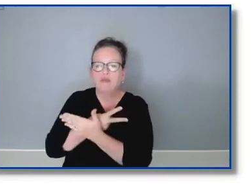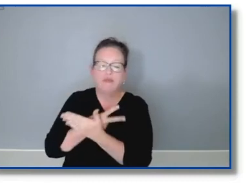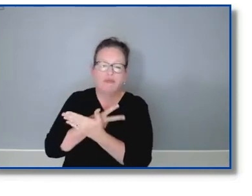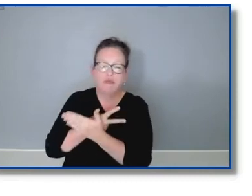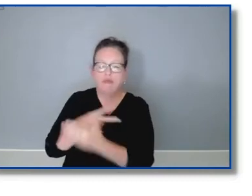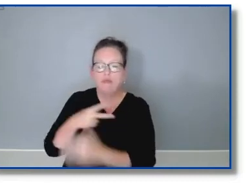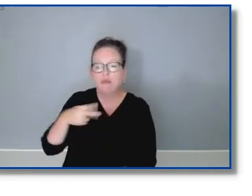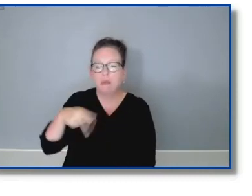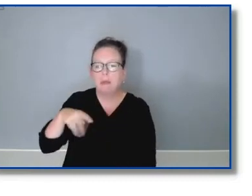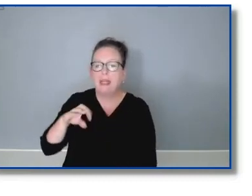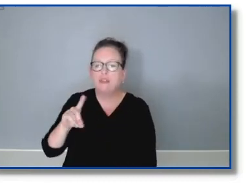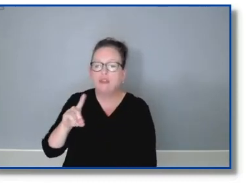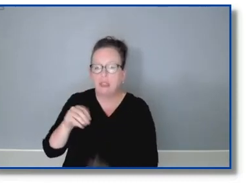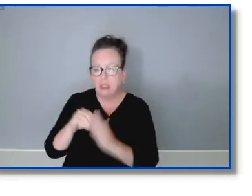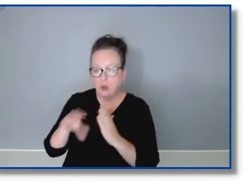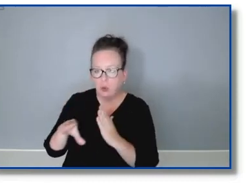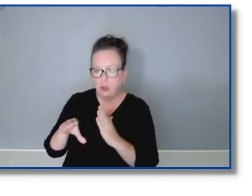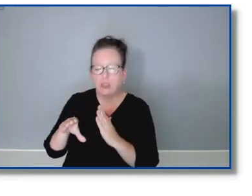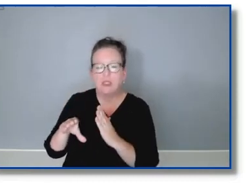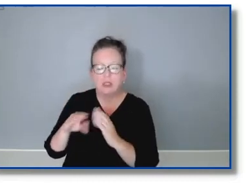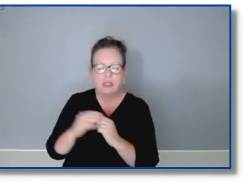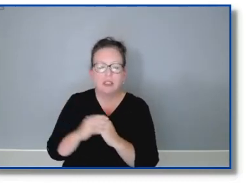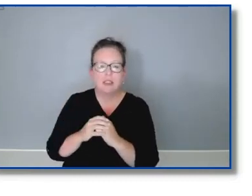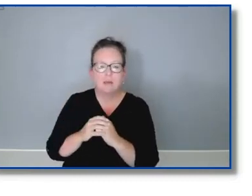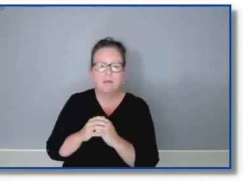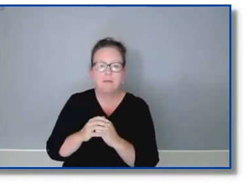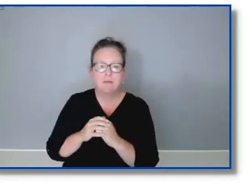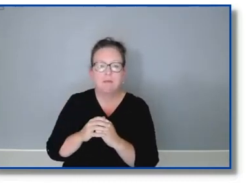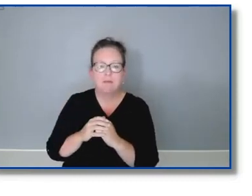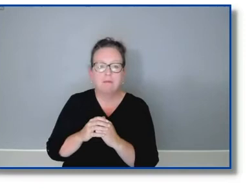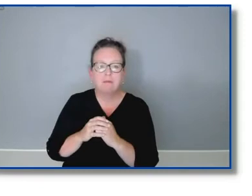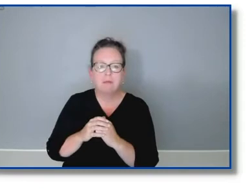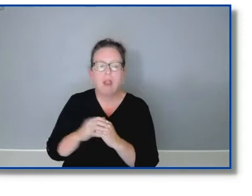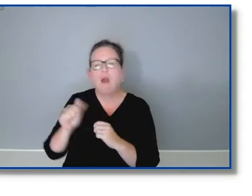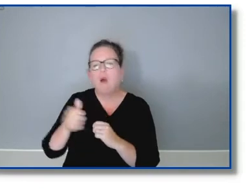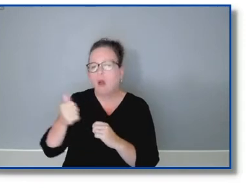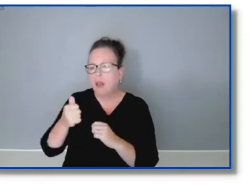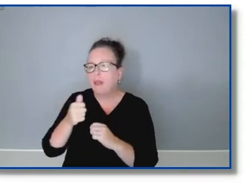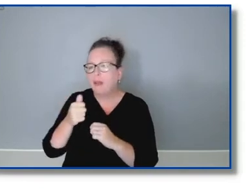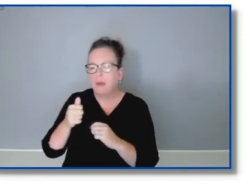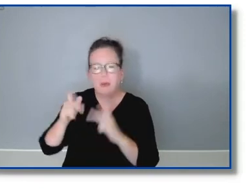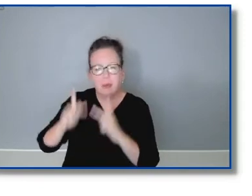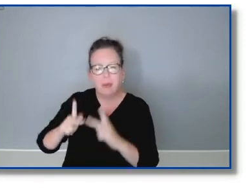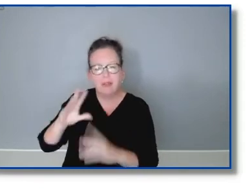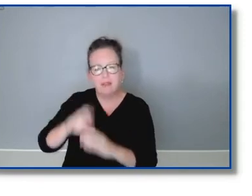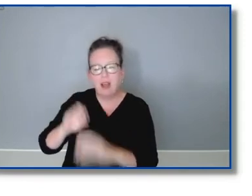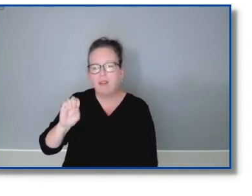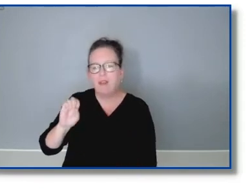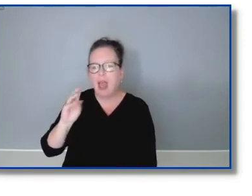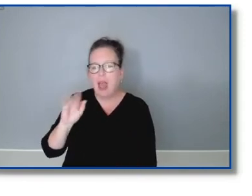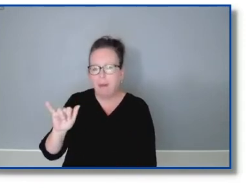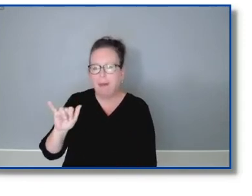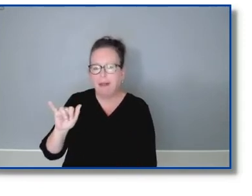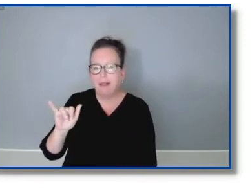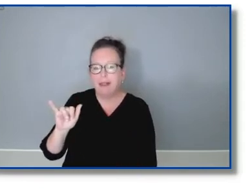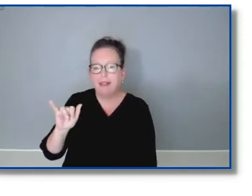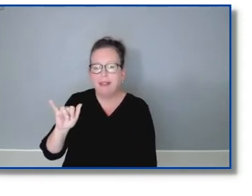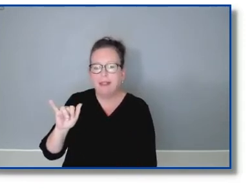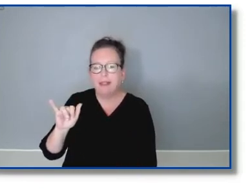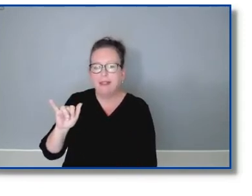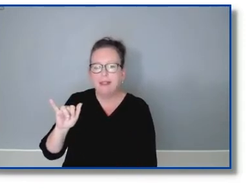Gutak's lab, with Emily Mu and with